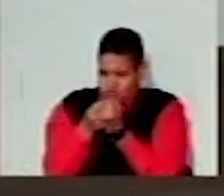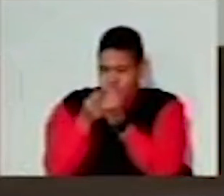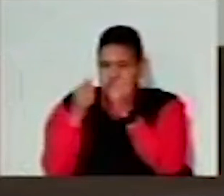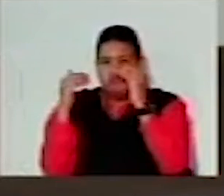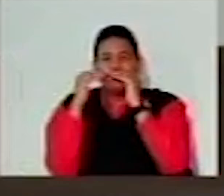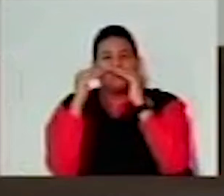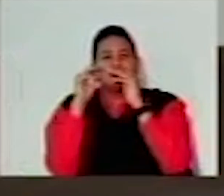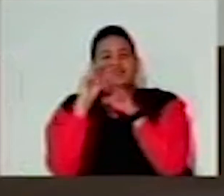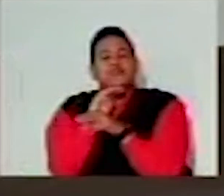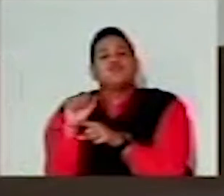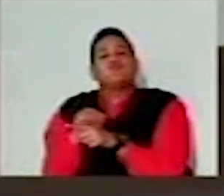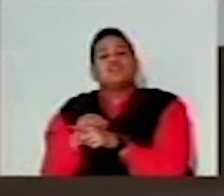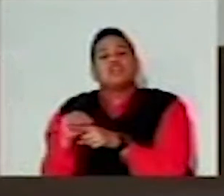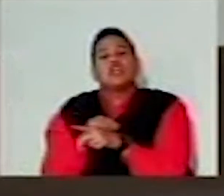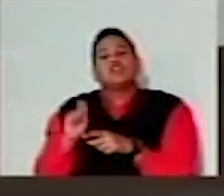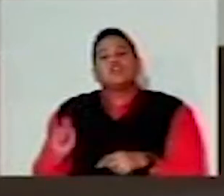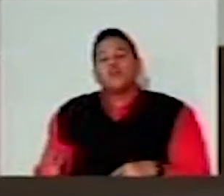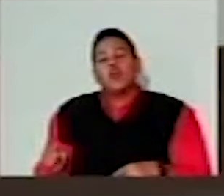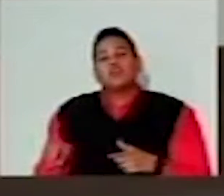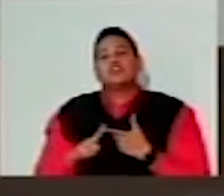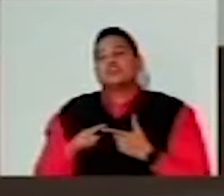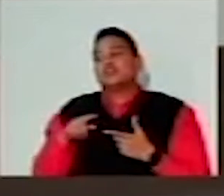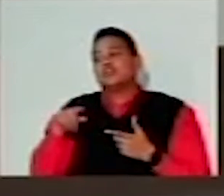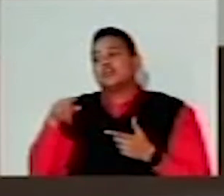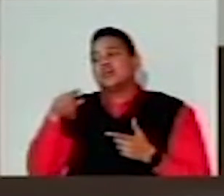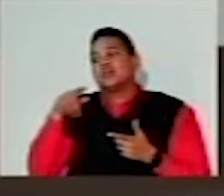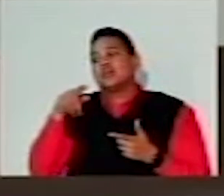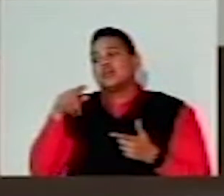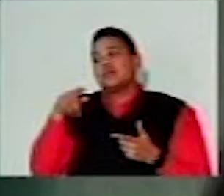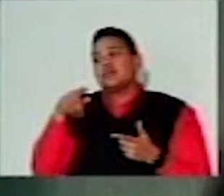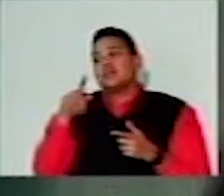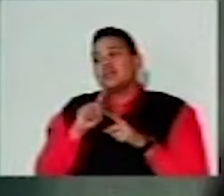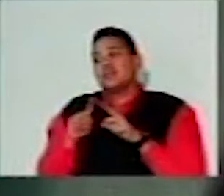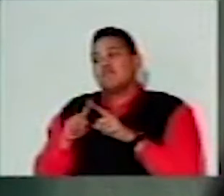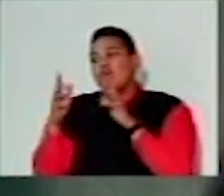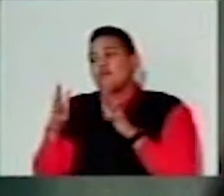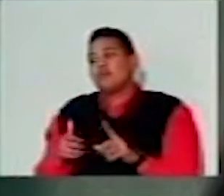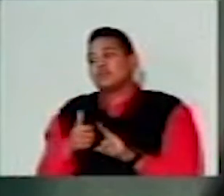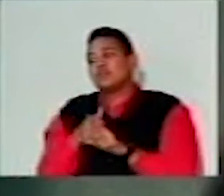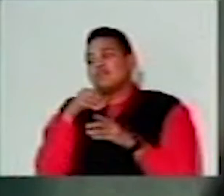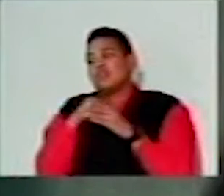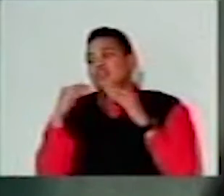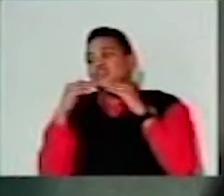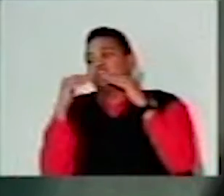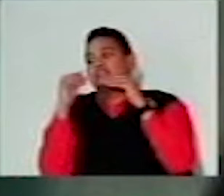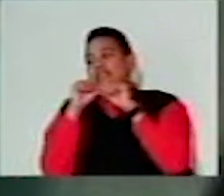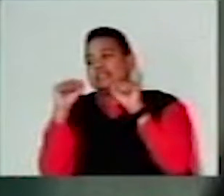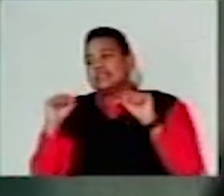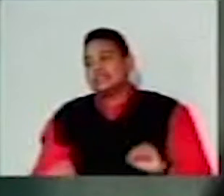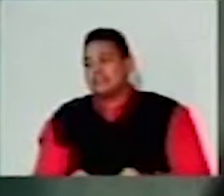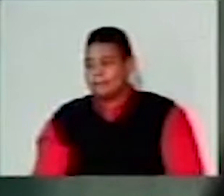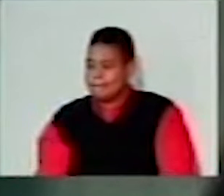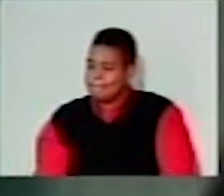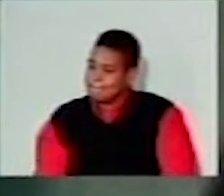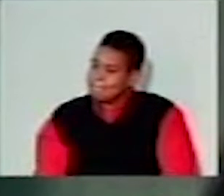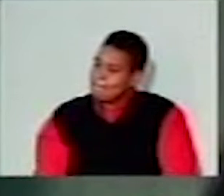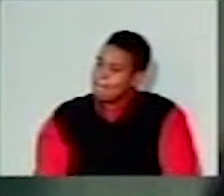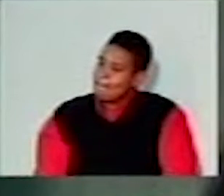in training the judges, the prosecutors, and all persons in the justice system.